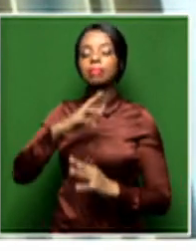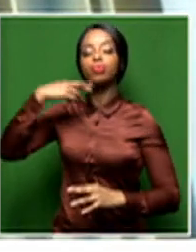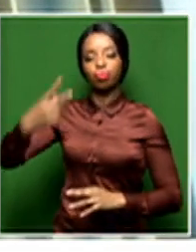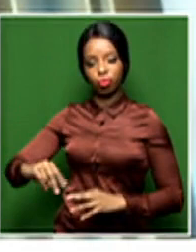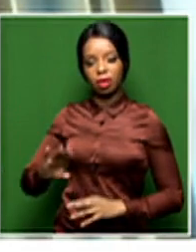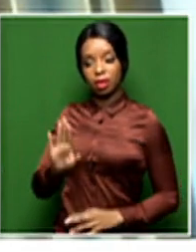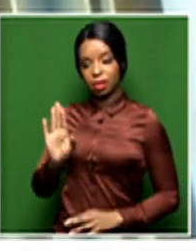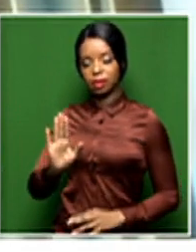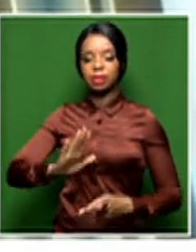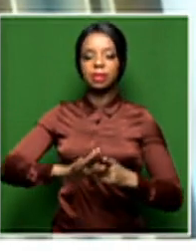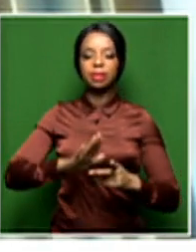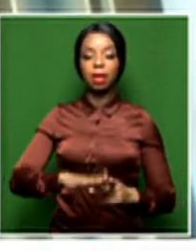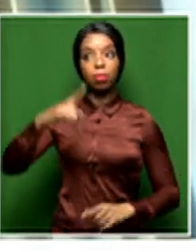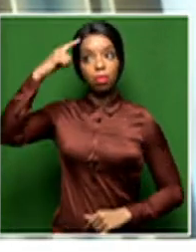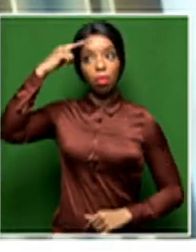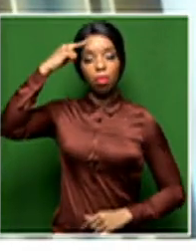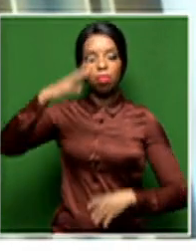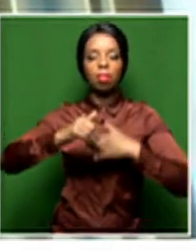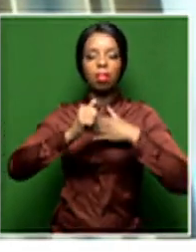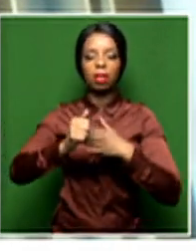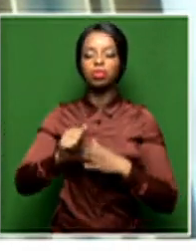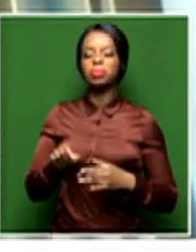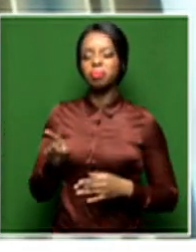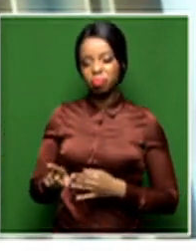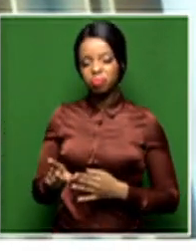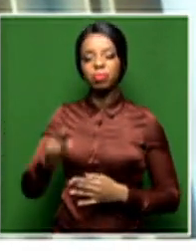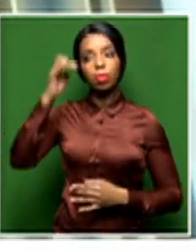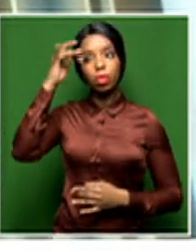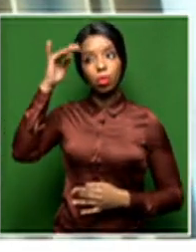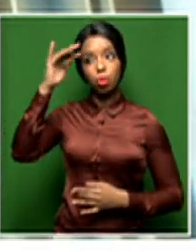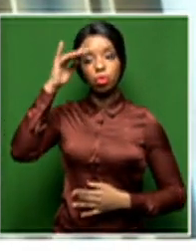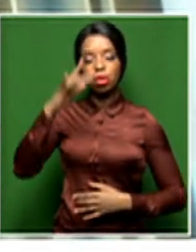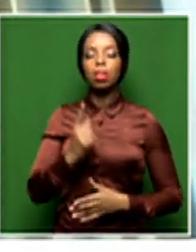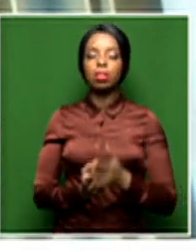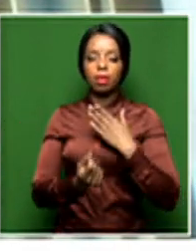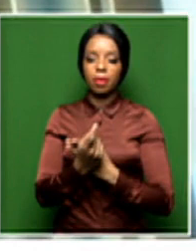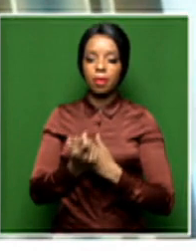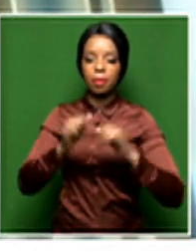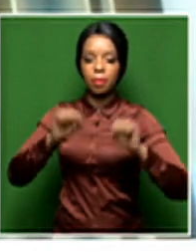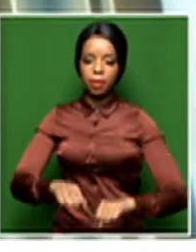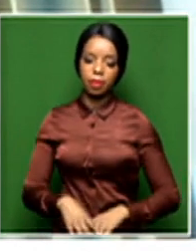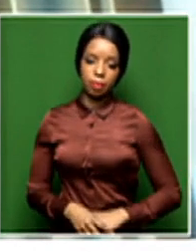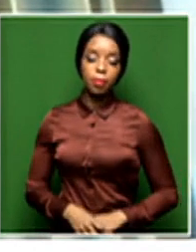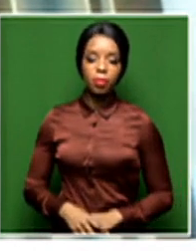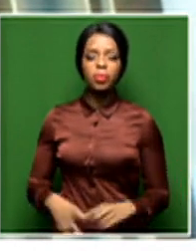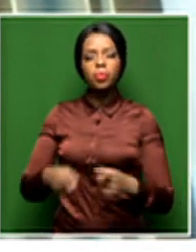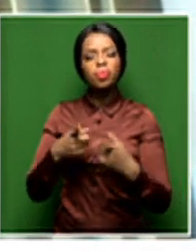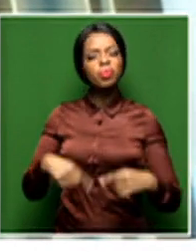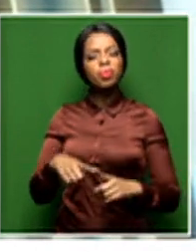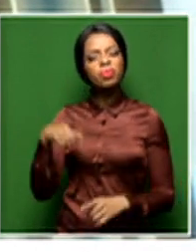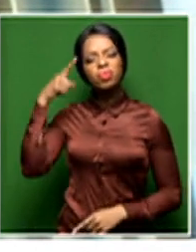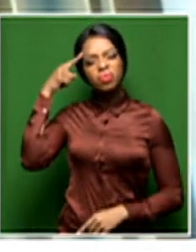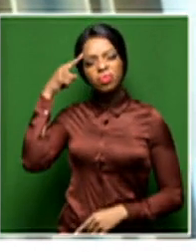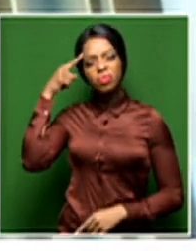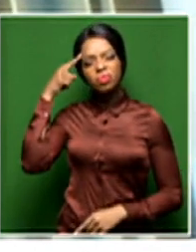leadership is driven to its logical conclusion, but also to ensure that we take the youth and